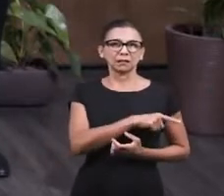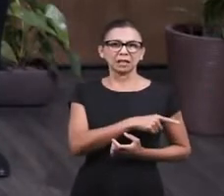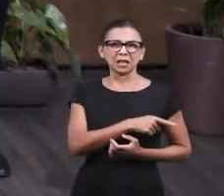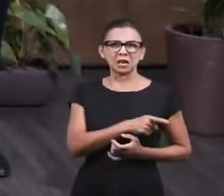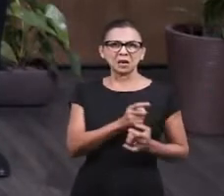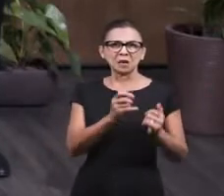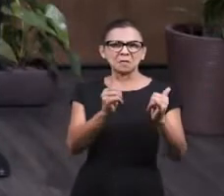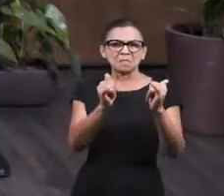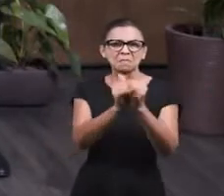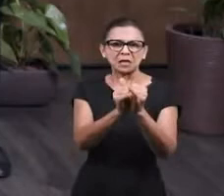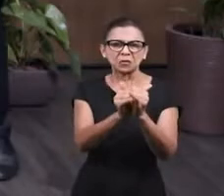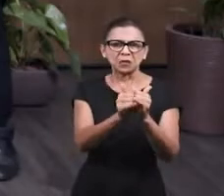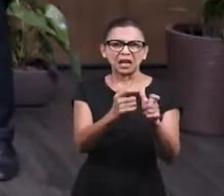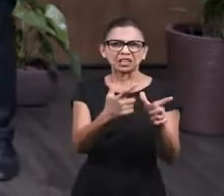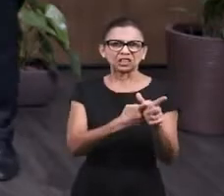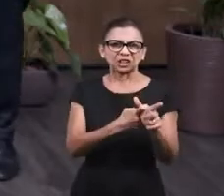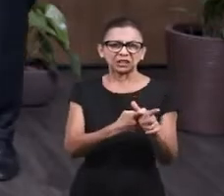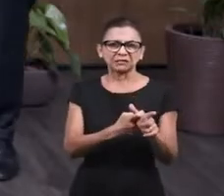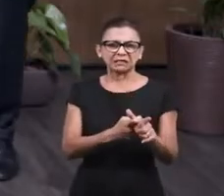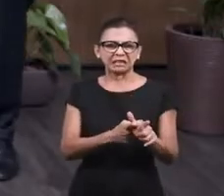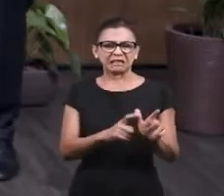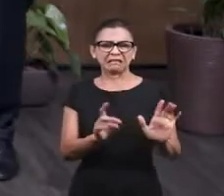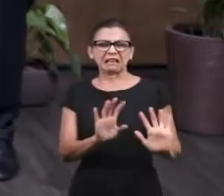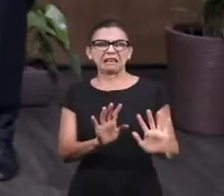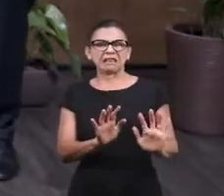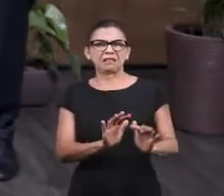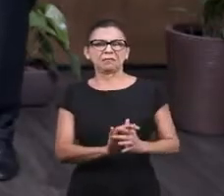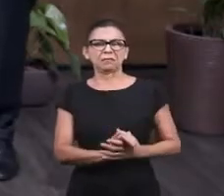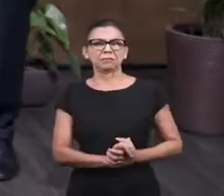forgive, even though